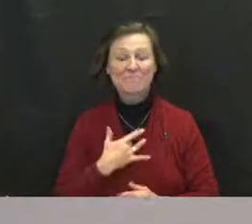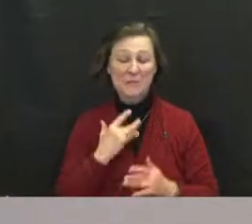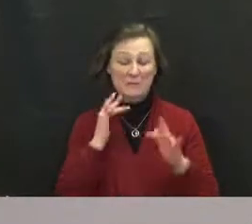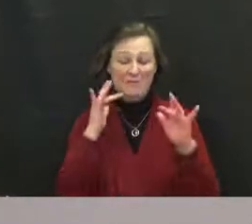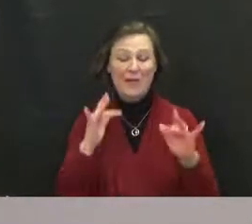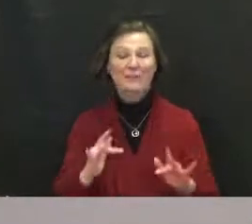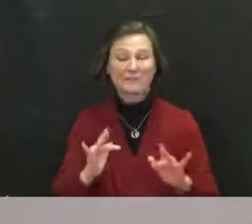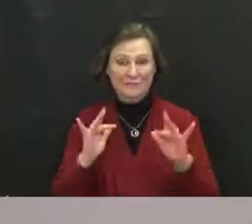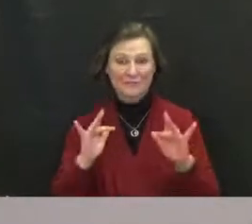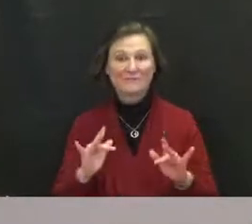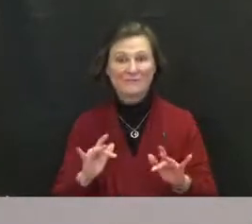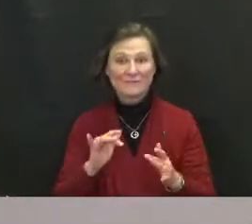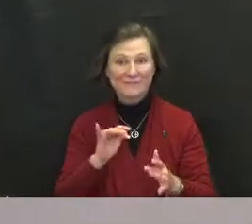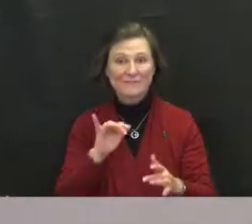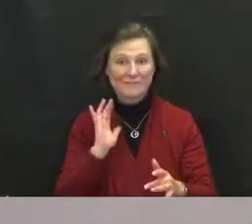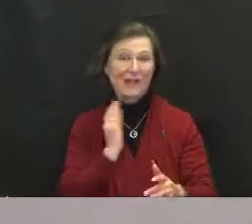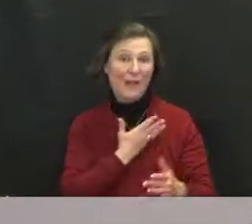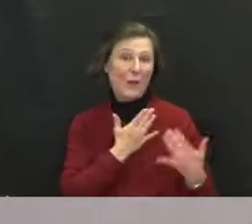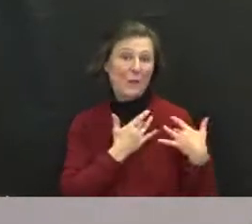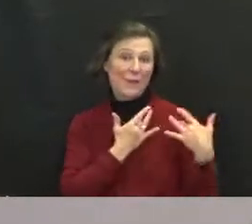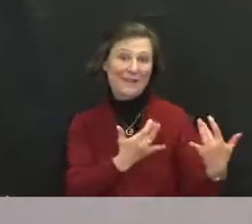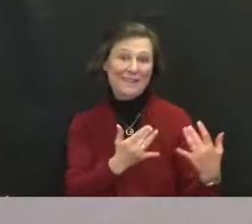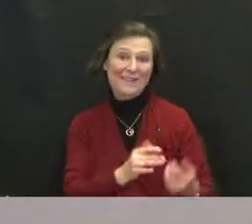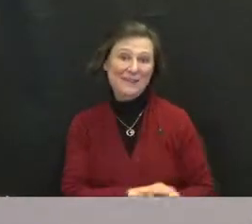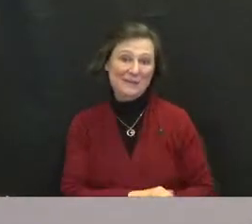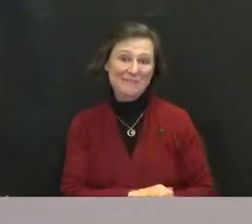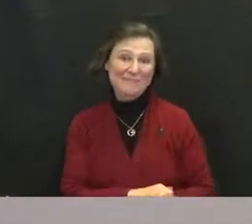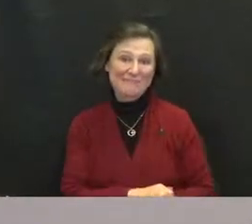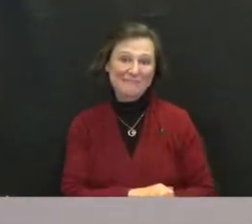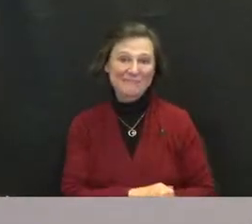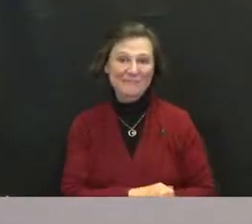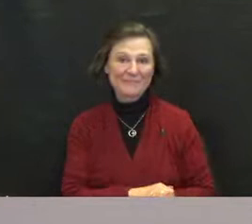Compassion is our way.